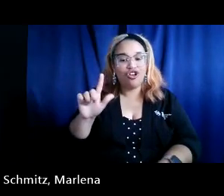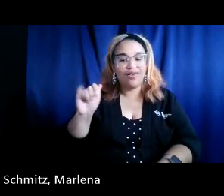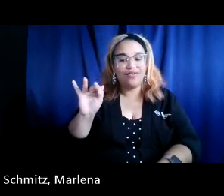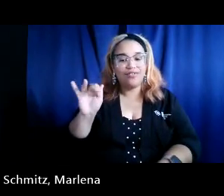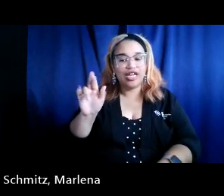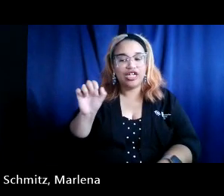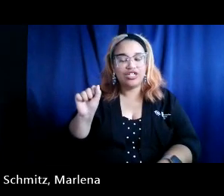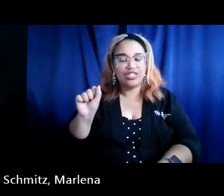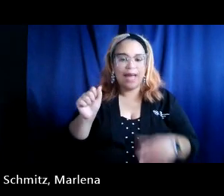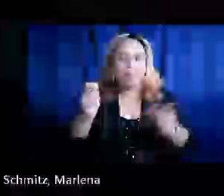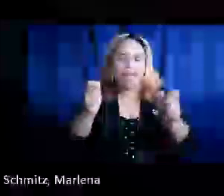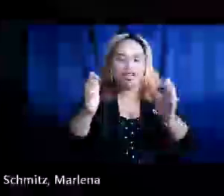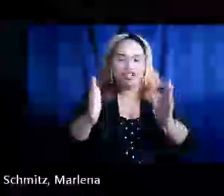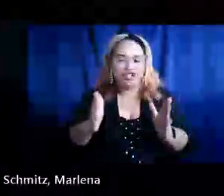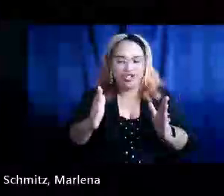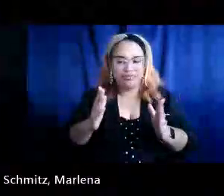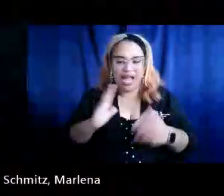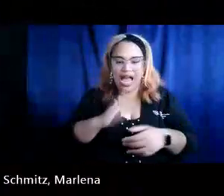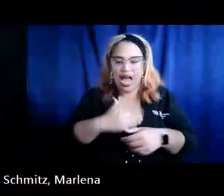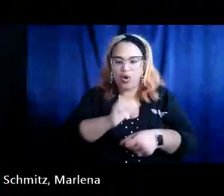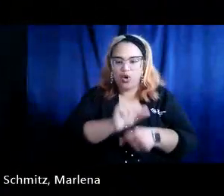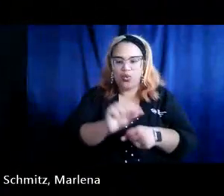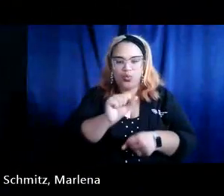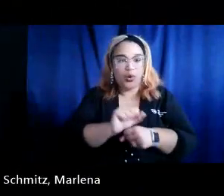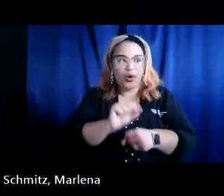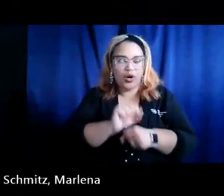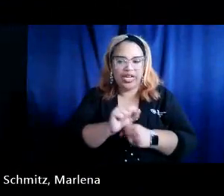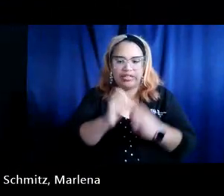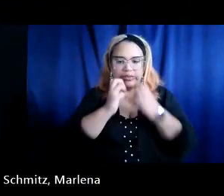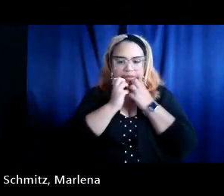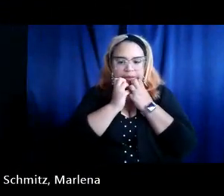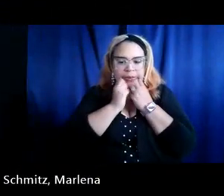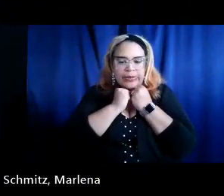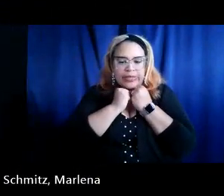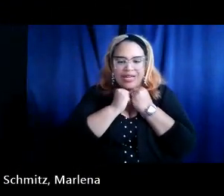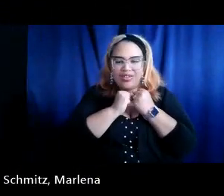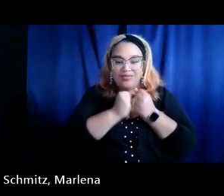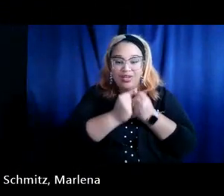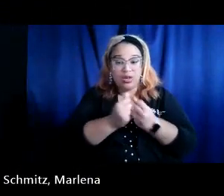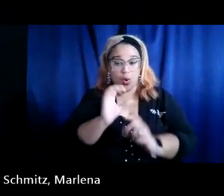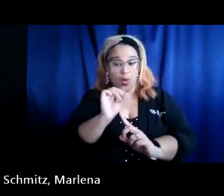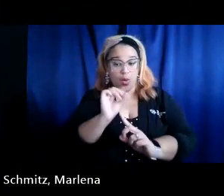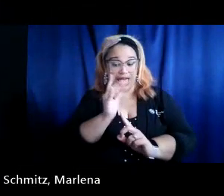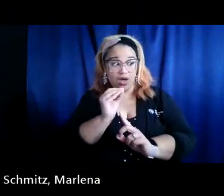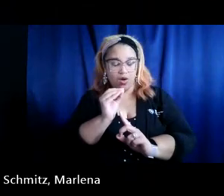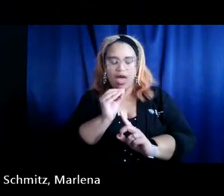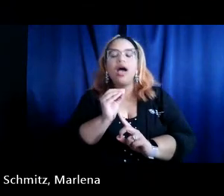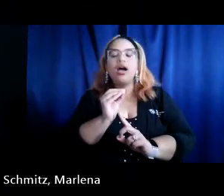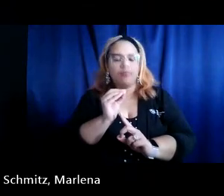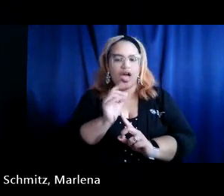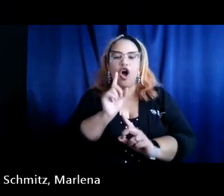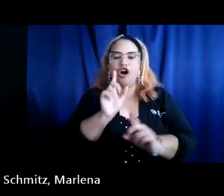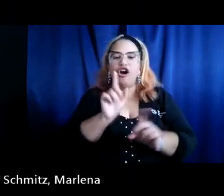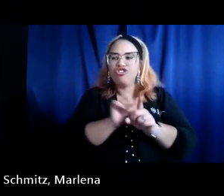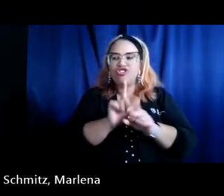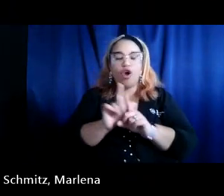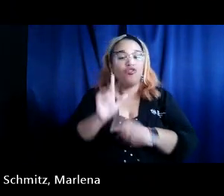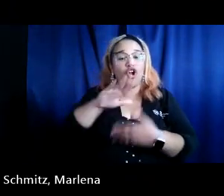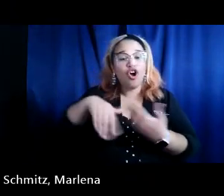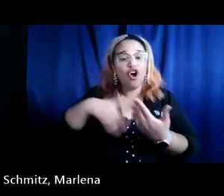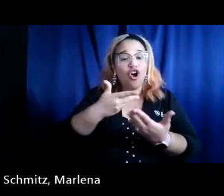in Ohio, but across the country. We are a national program, and it's so important to talk about Stable Account because it has